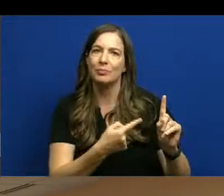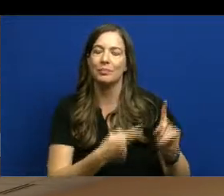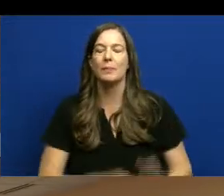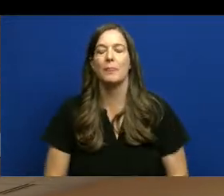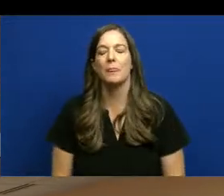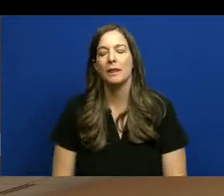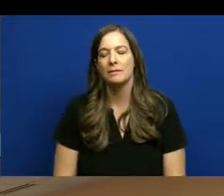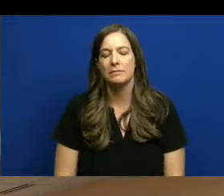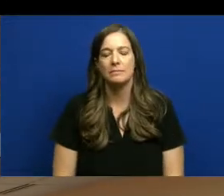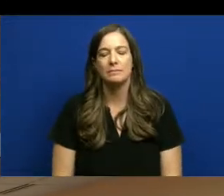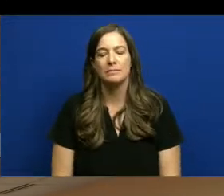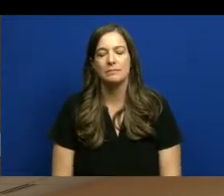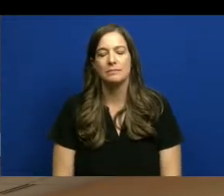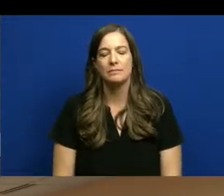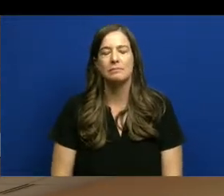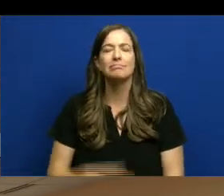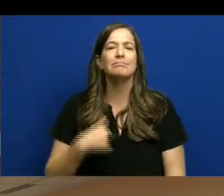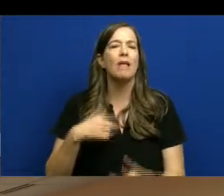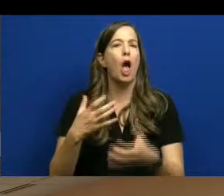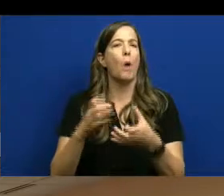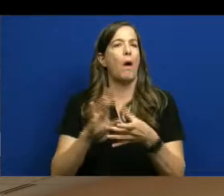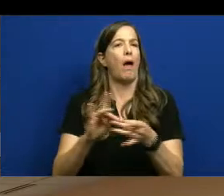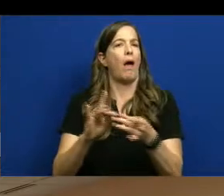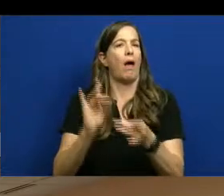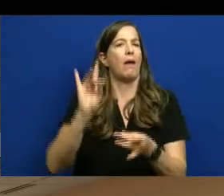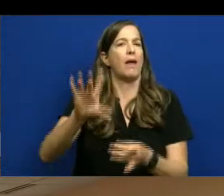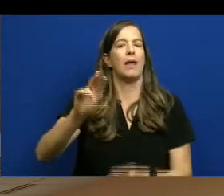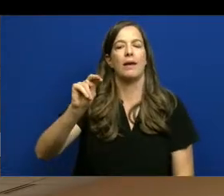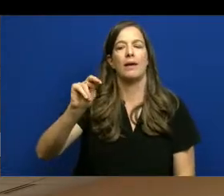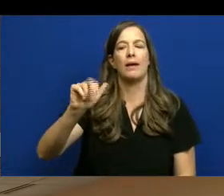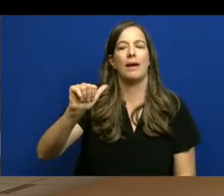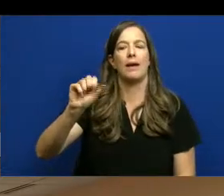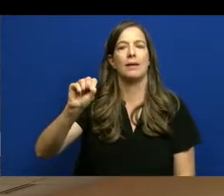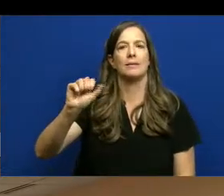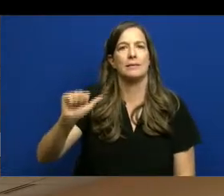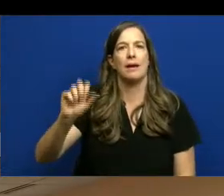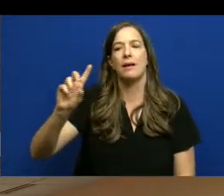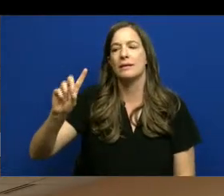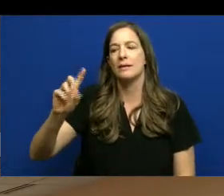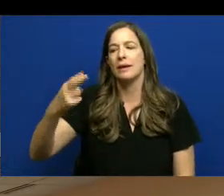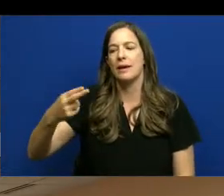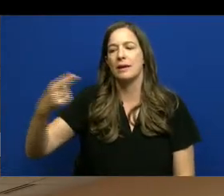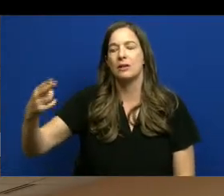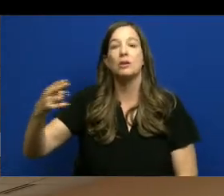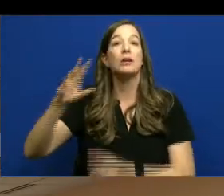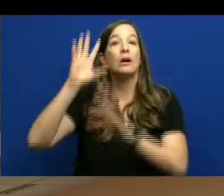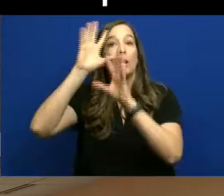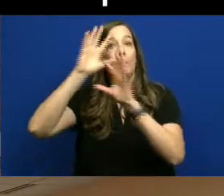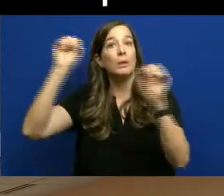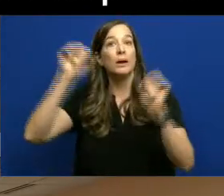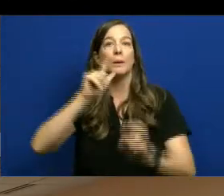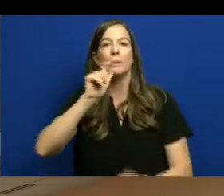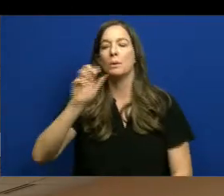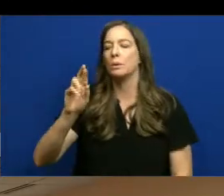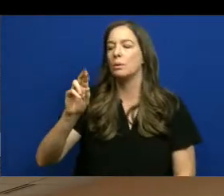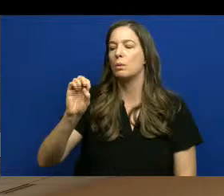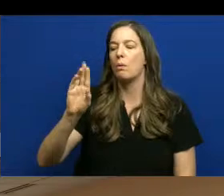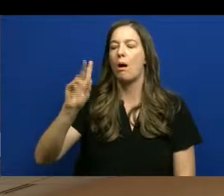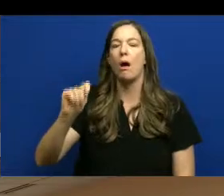I also want to mention NASA DHH. Robert Cooper is president of the organization,